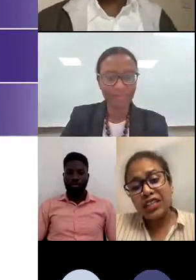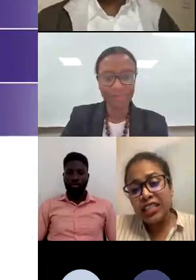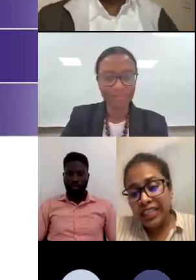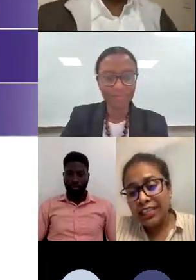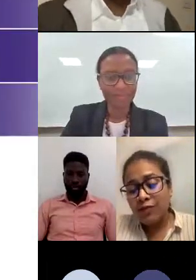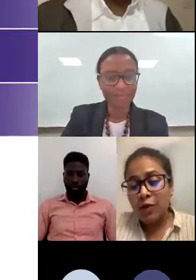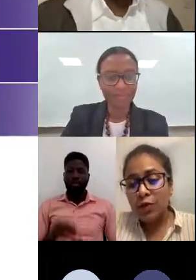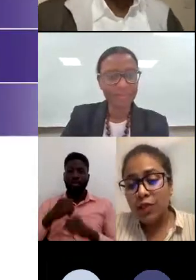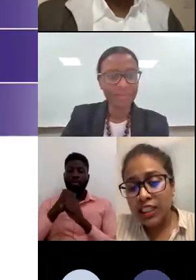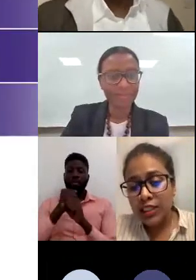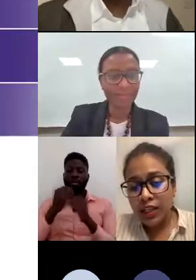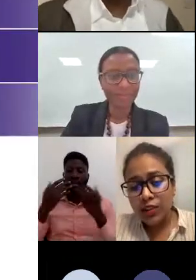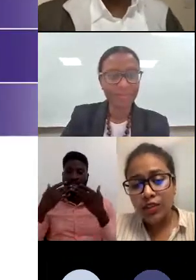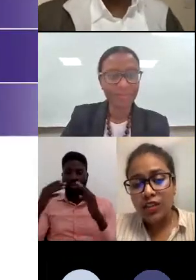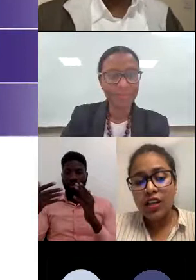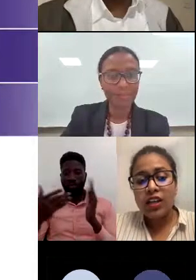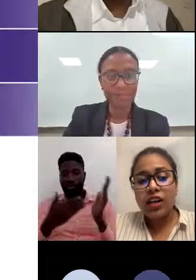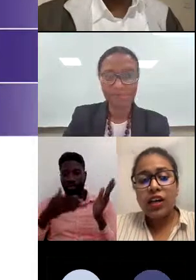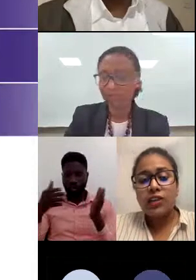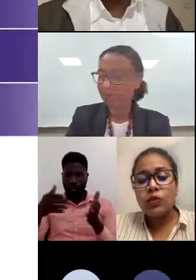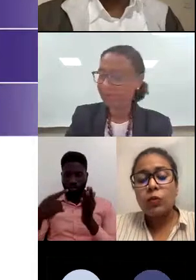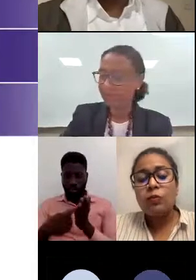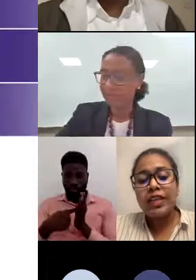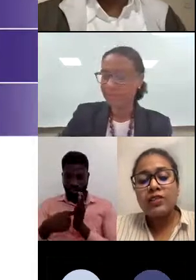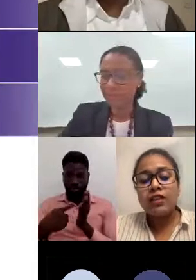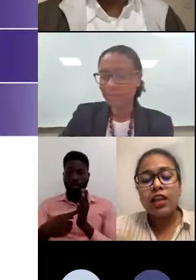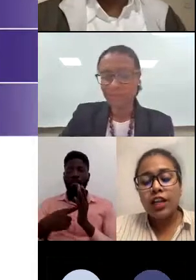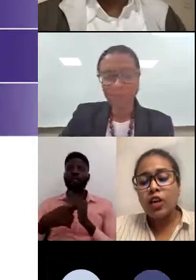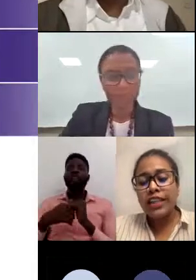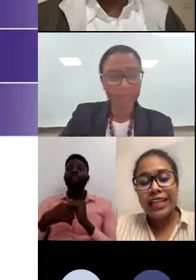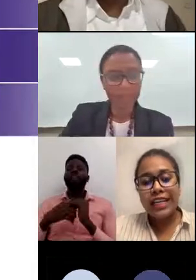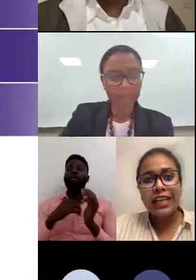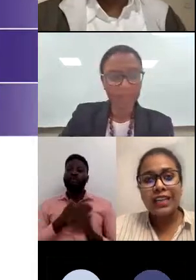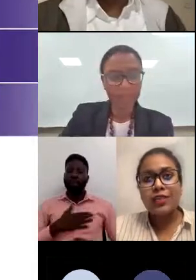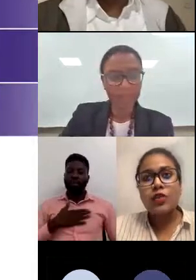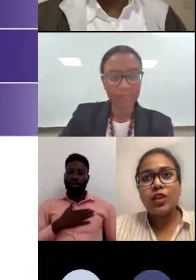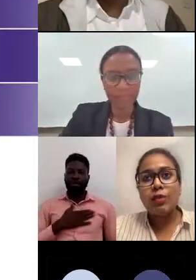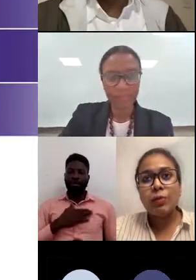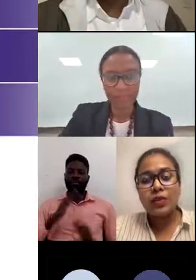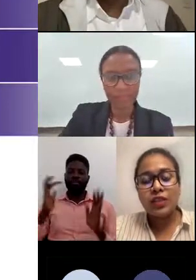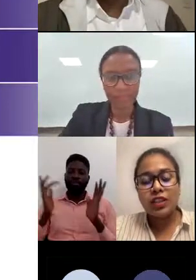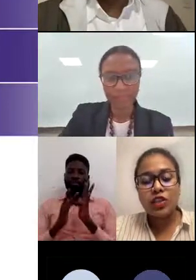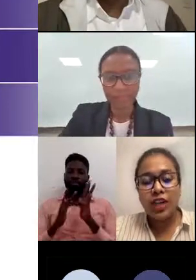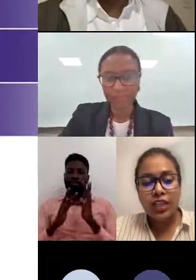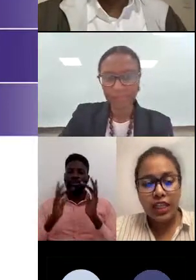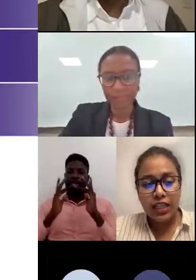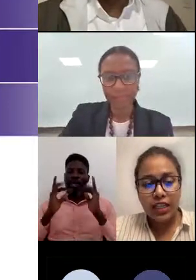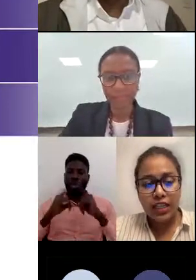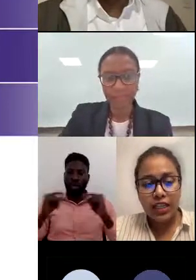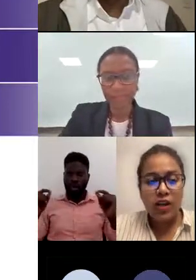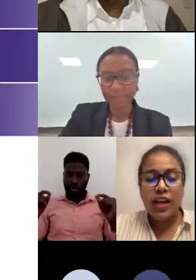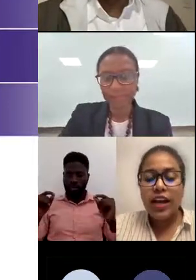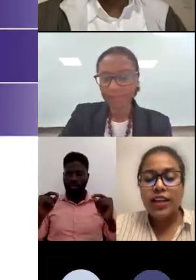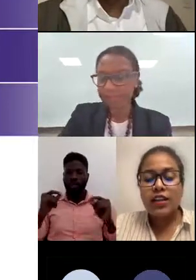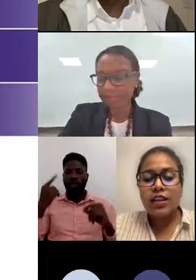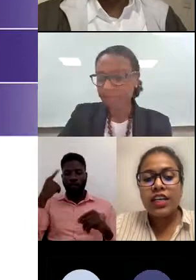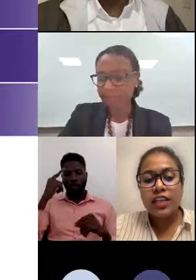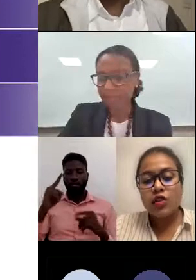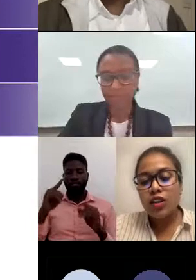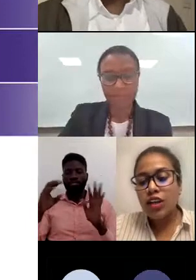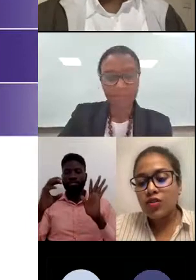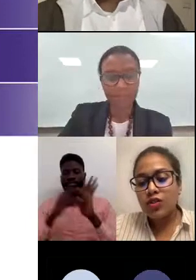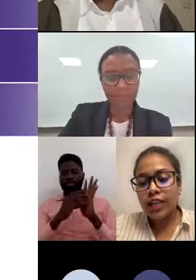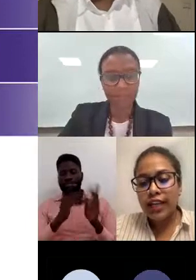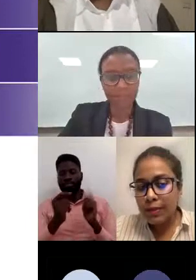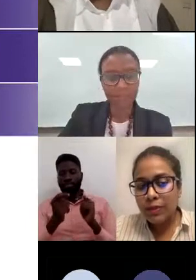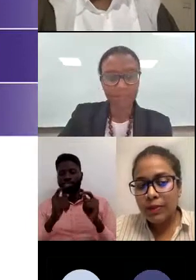already created a thread for today's discussion. So please click on the link that is going to be posted in the chat right now and